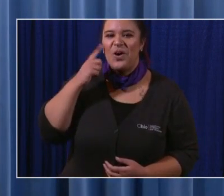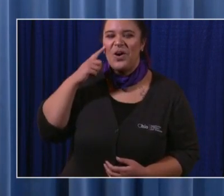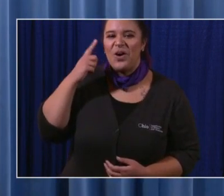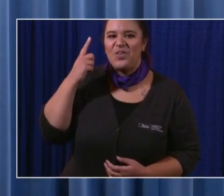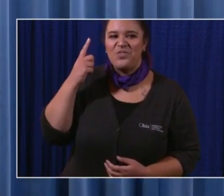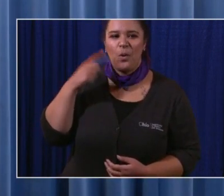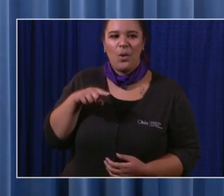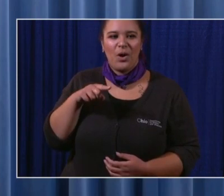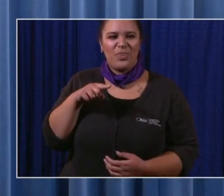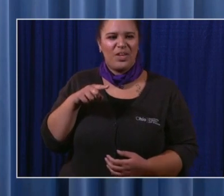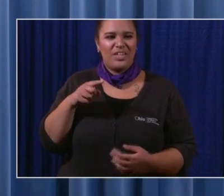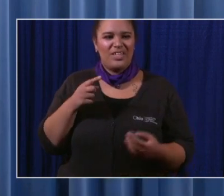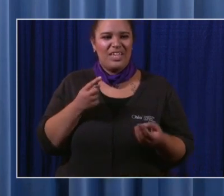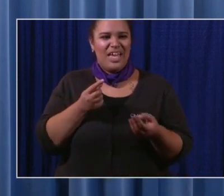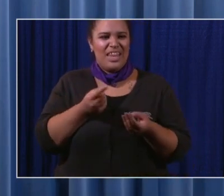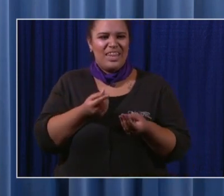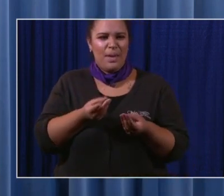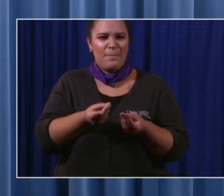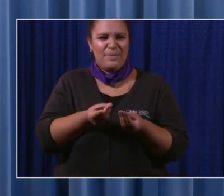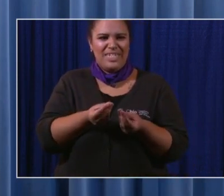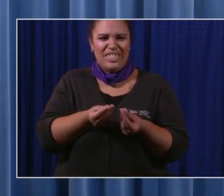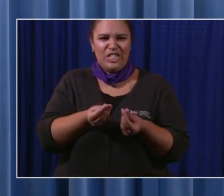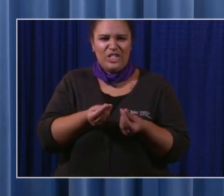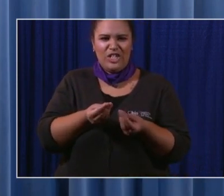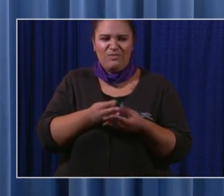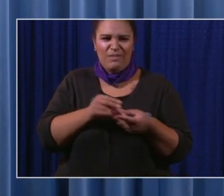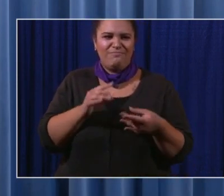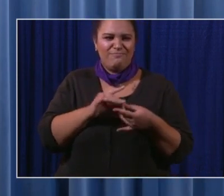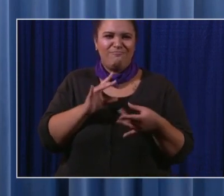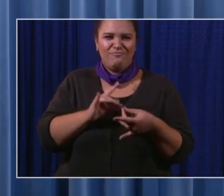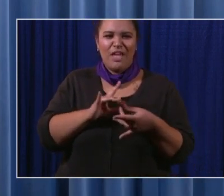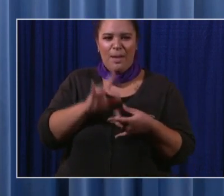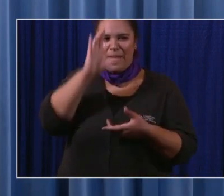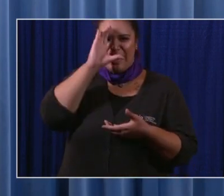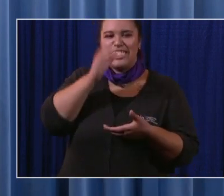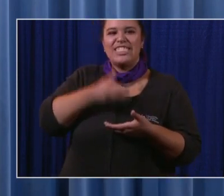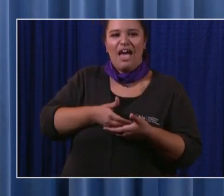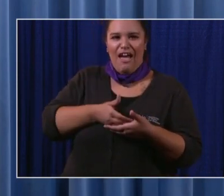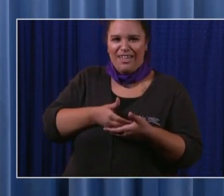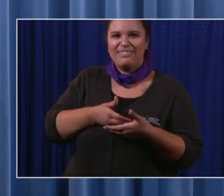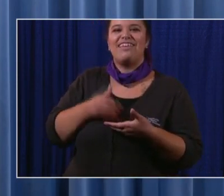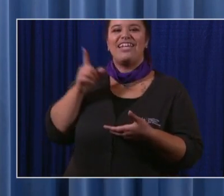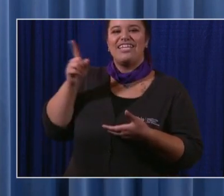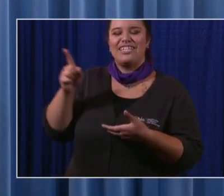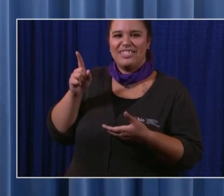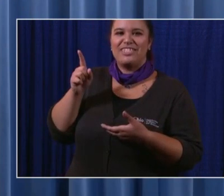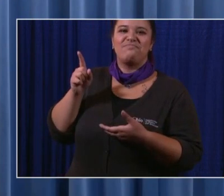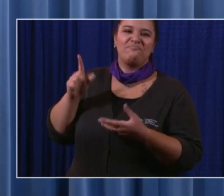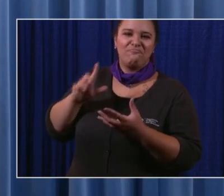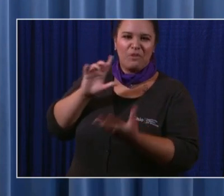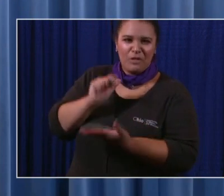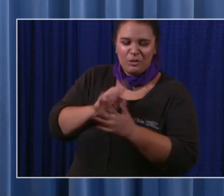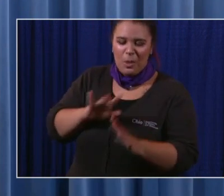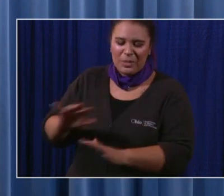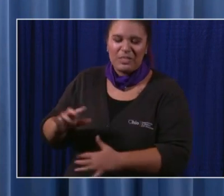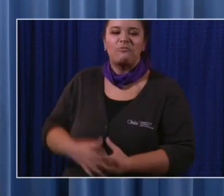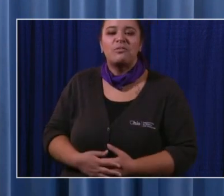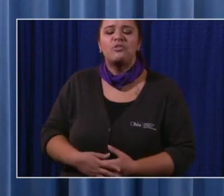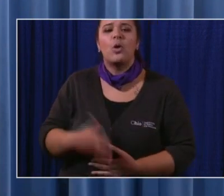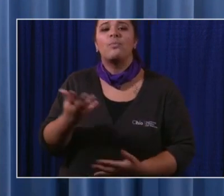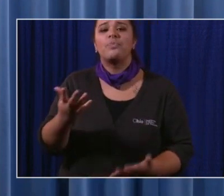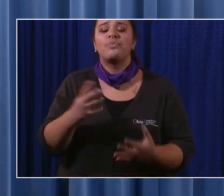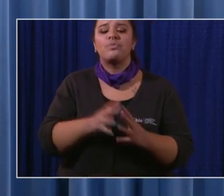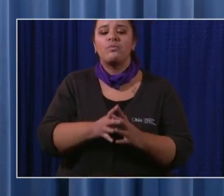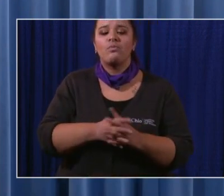18 years, I'm sure. You've instituted orders like today's that end up taking place a week later